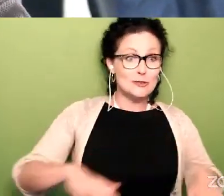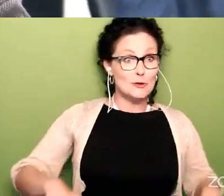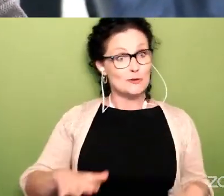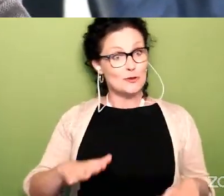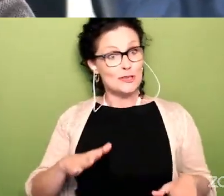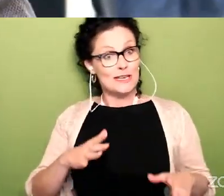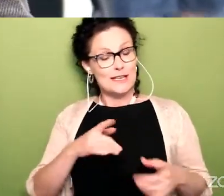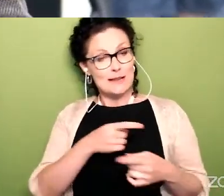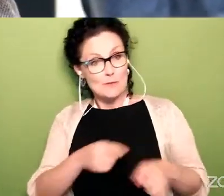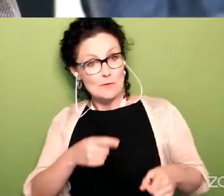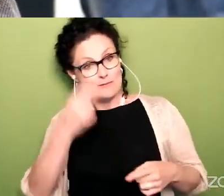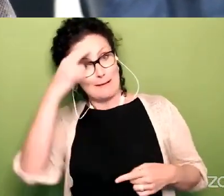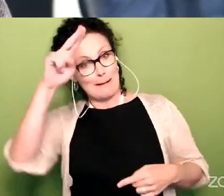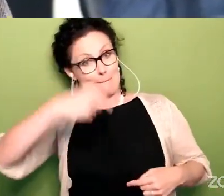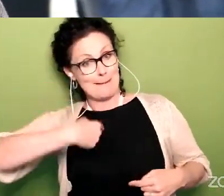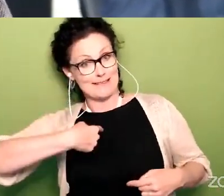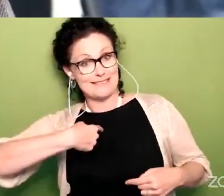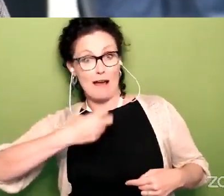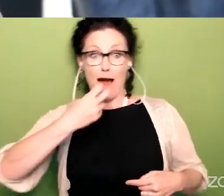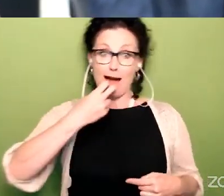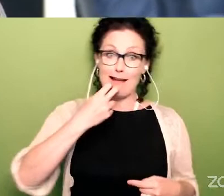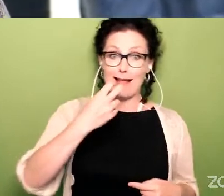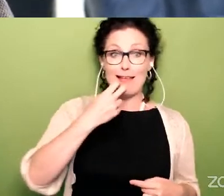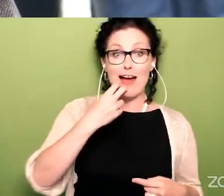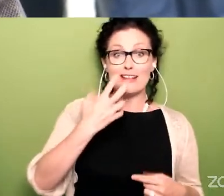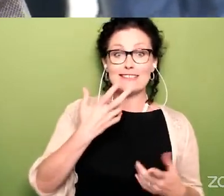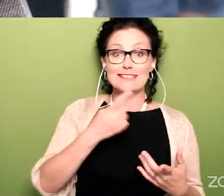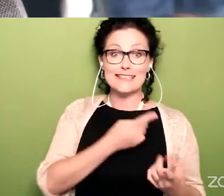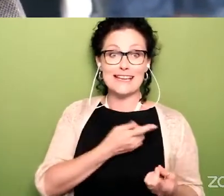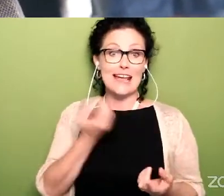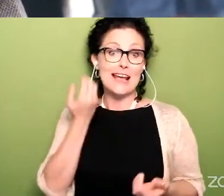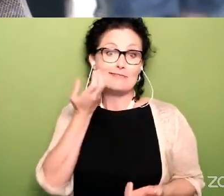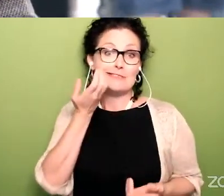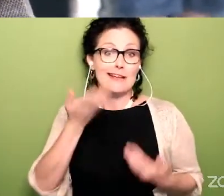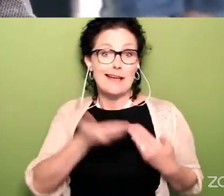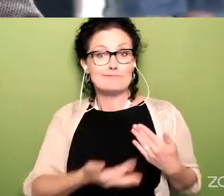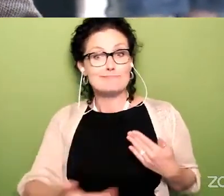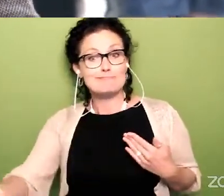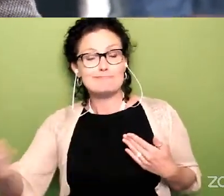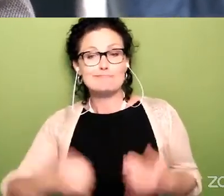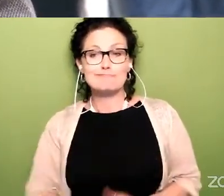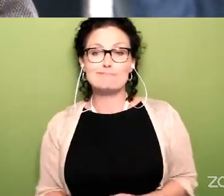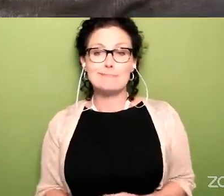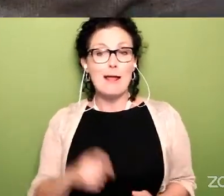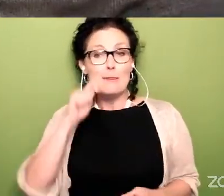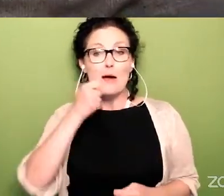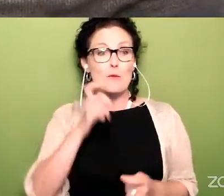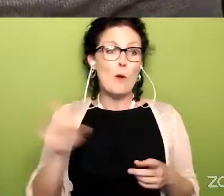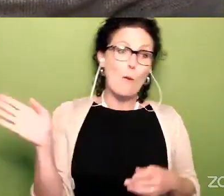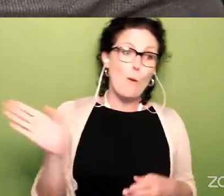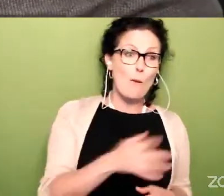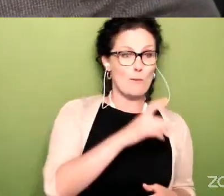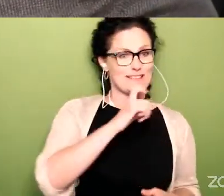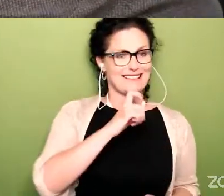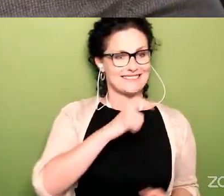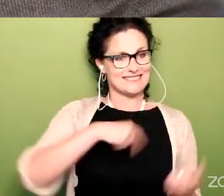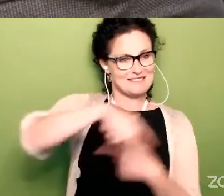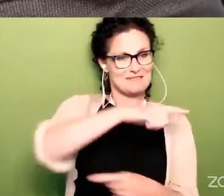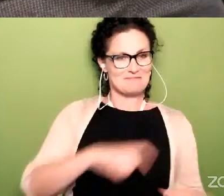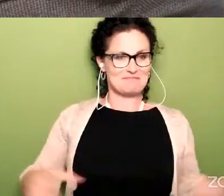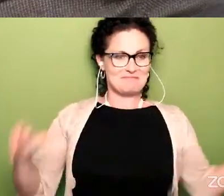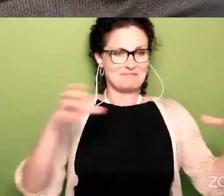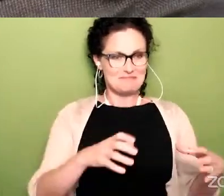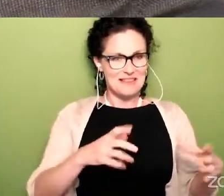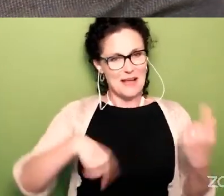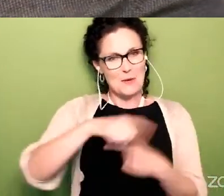brush it out every Sunday night? I will. Who will save the sweetest anga achar for me? I will do all those things. Who will write this for